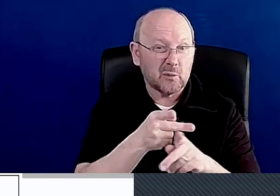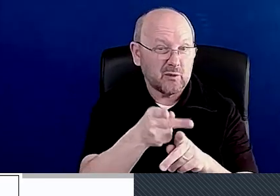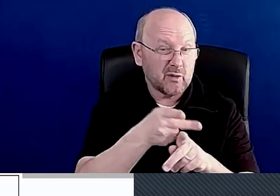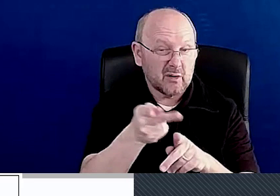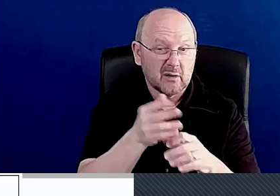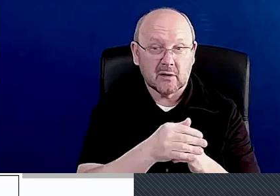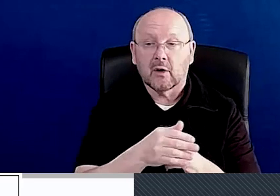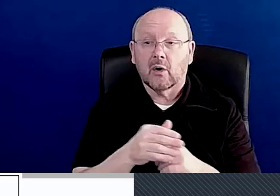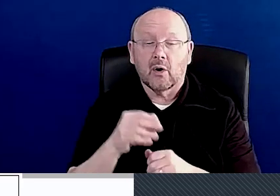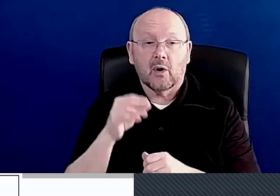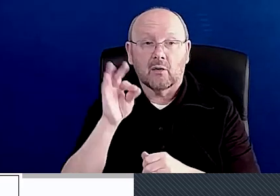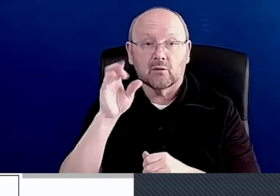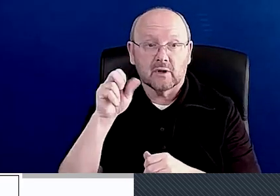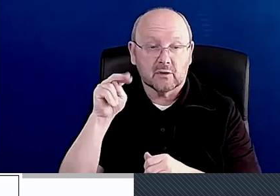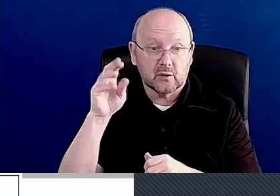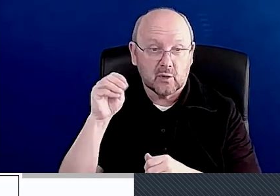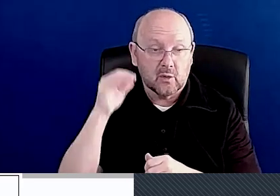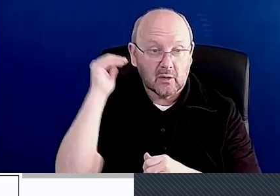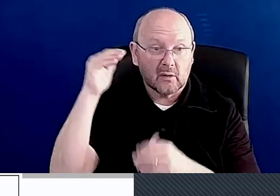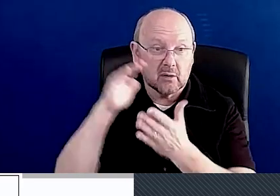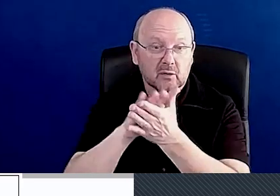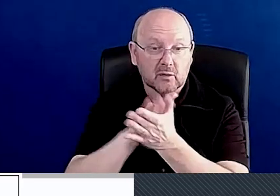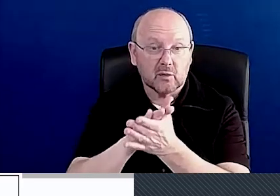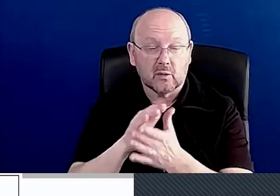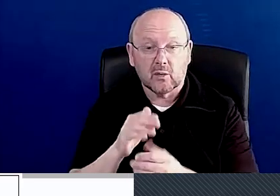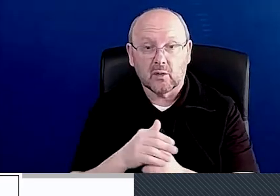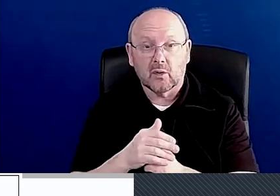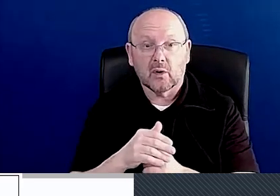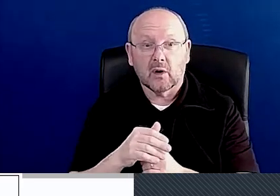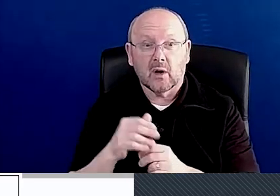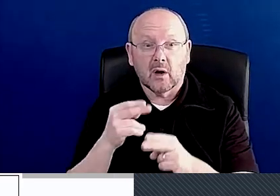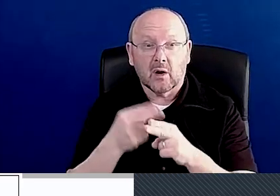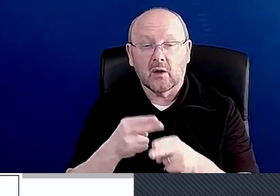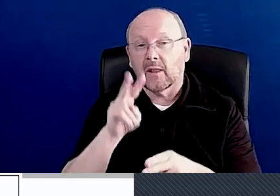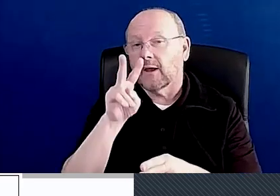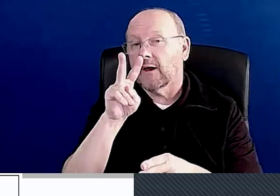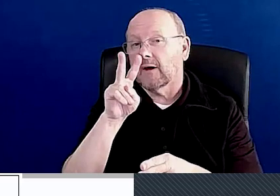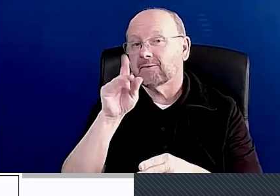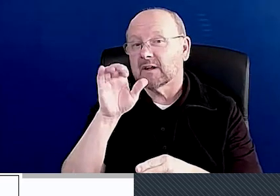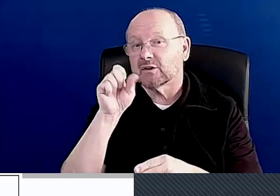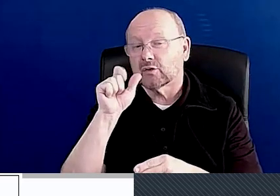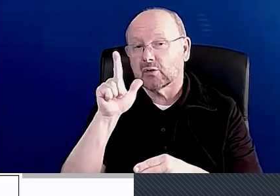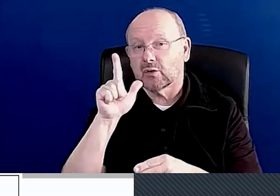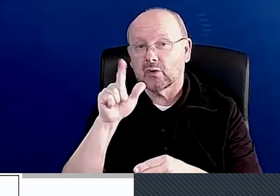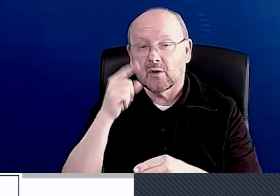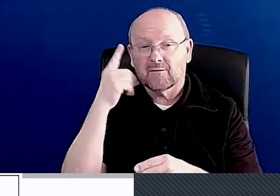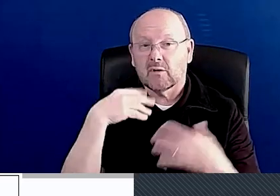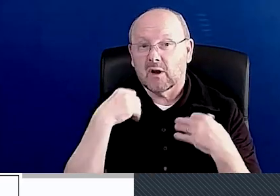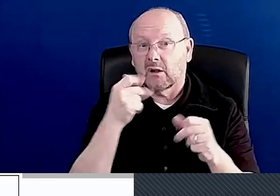School with students in the VESL course, the vocational ESL course for